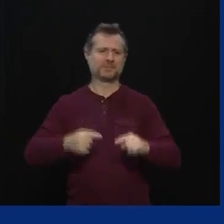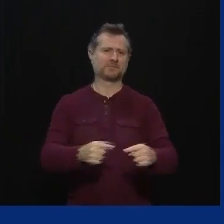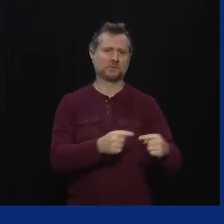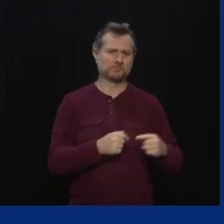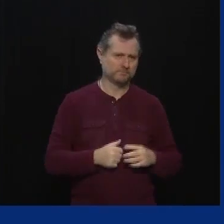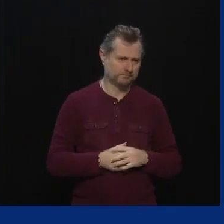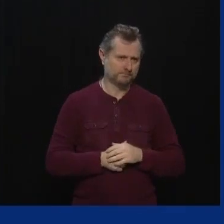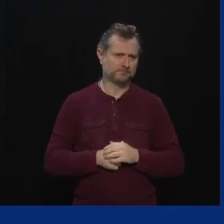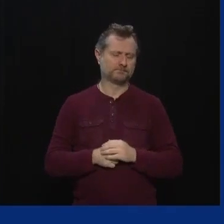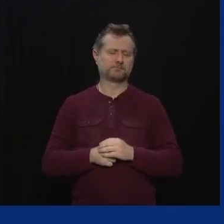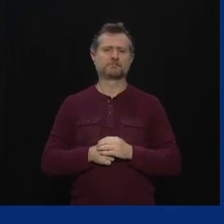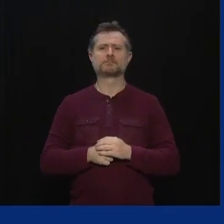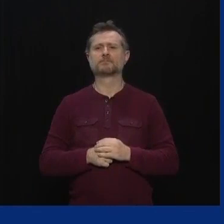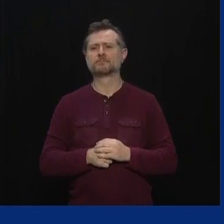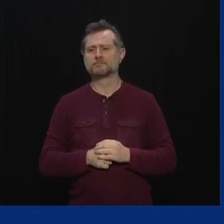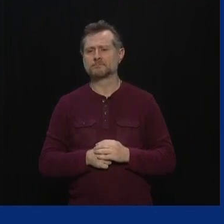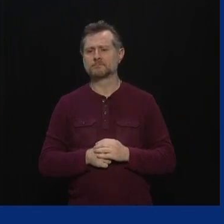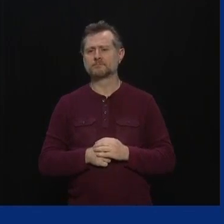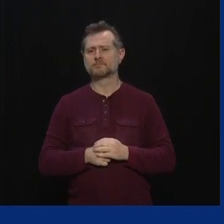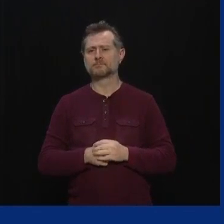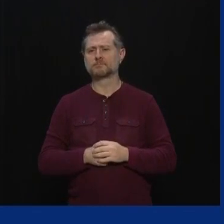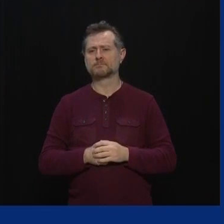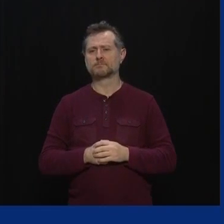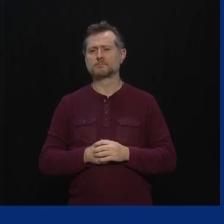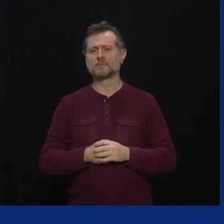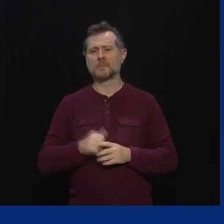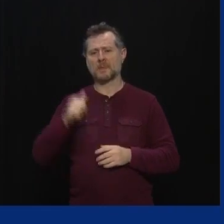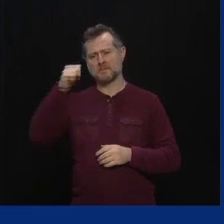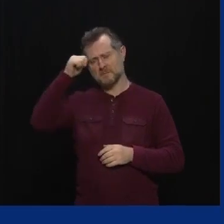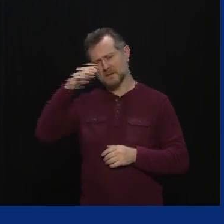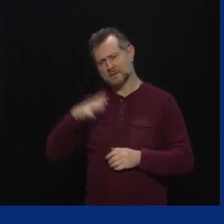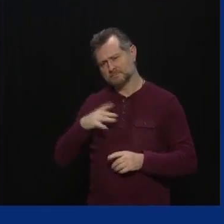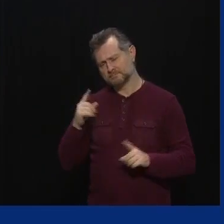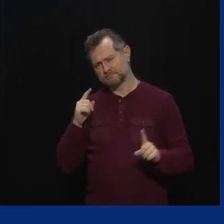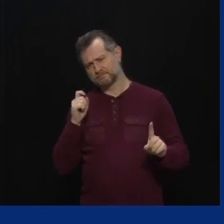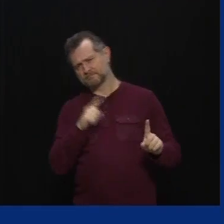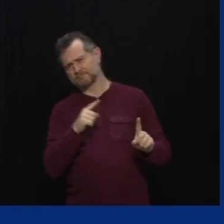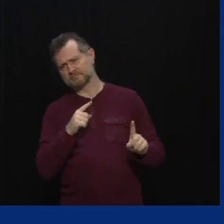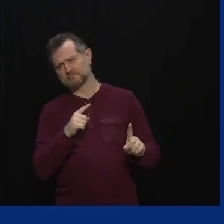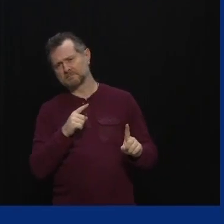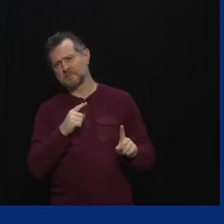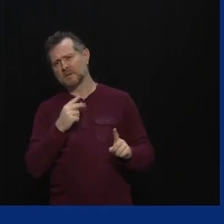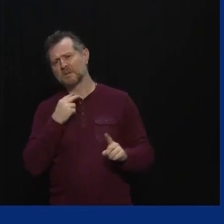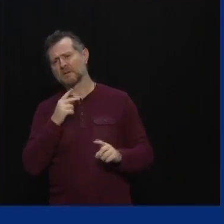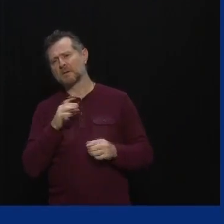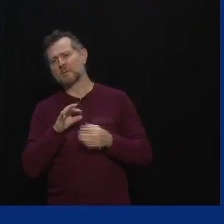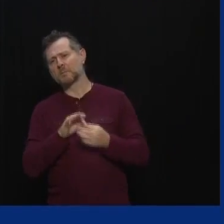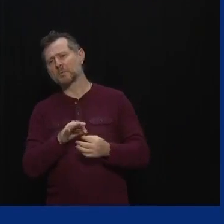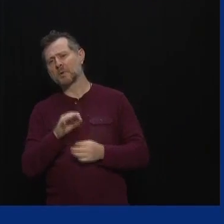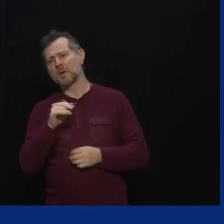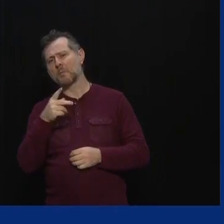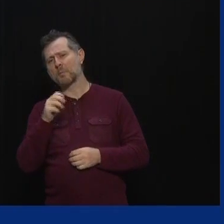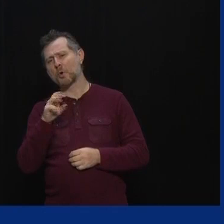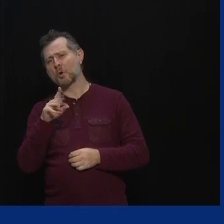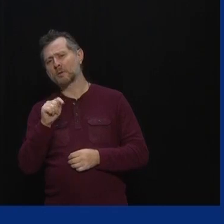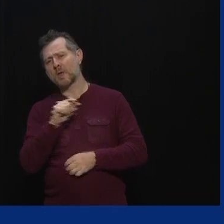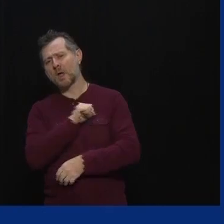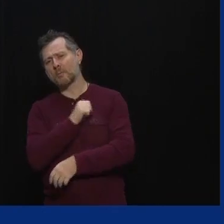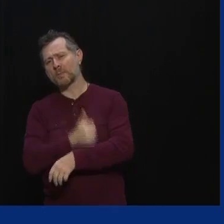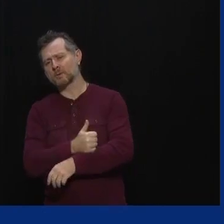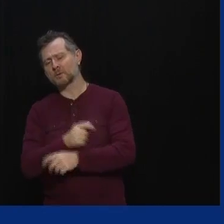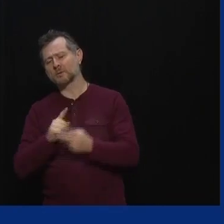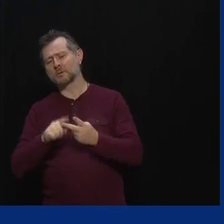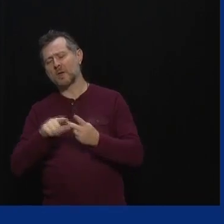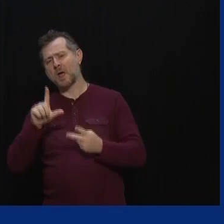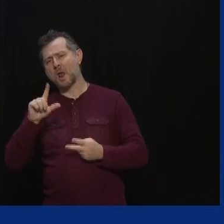Directed the Port Authority to hold work on the LaGuardia Air Train. What are you looking for in alternatives to that, and could you elaborate on that?